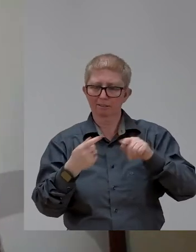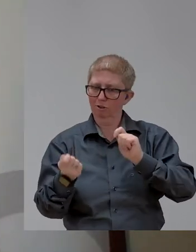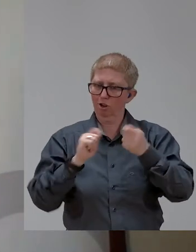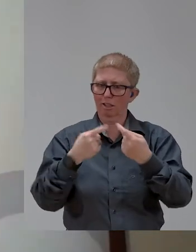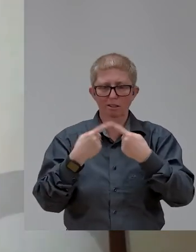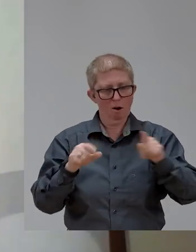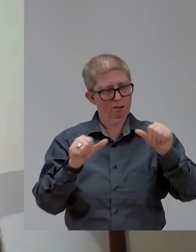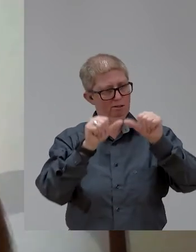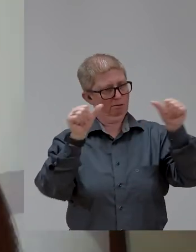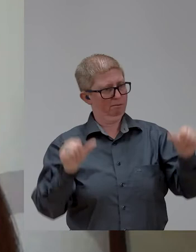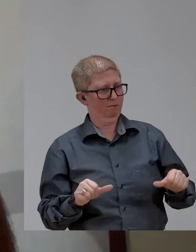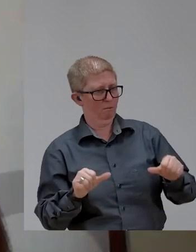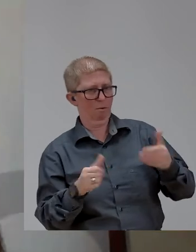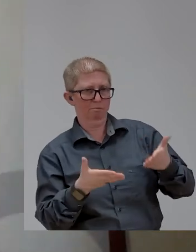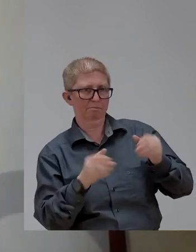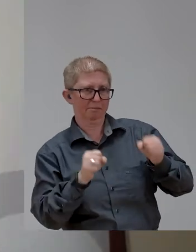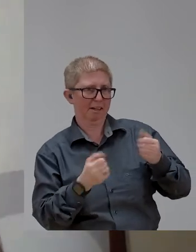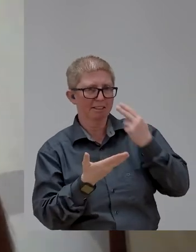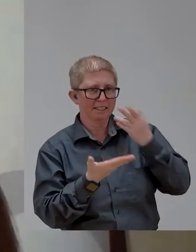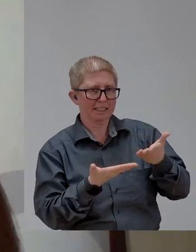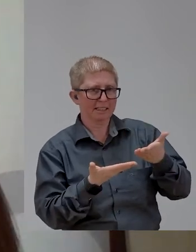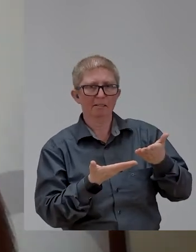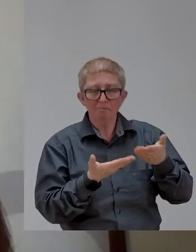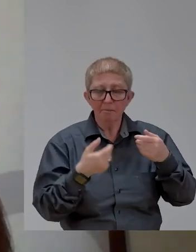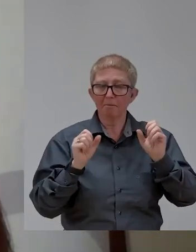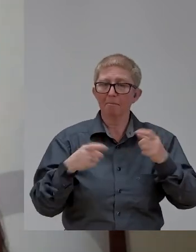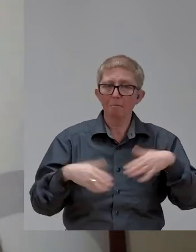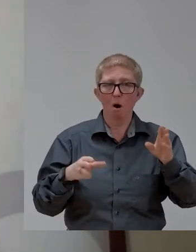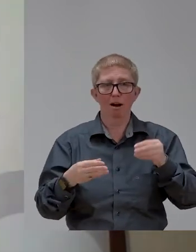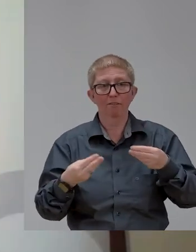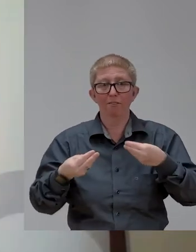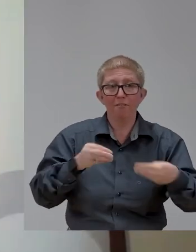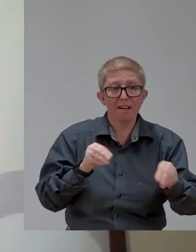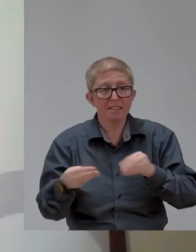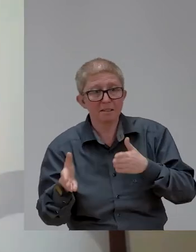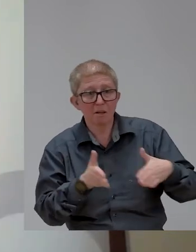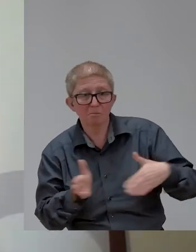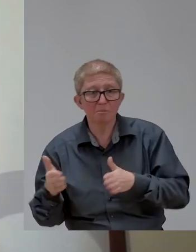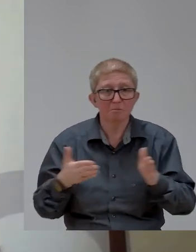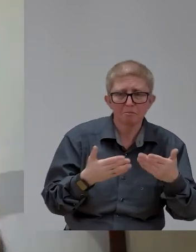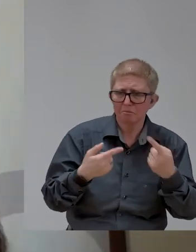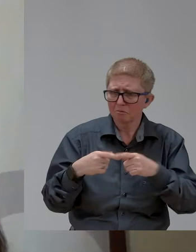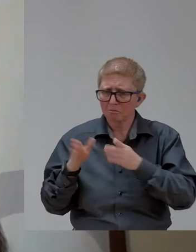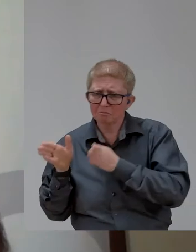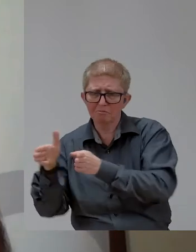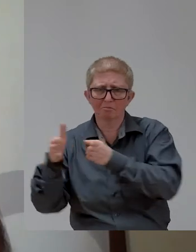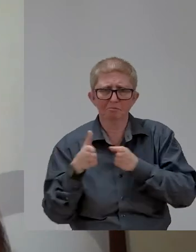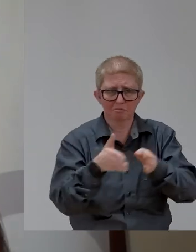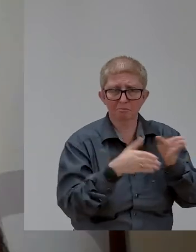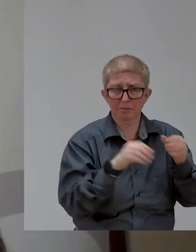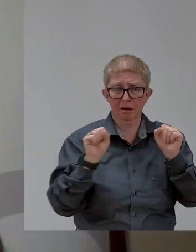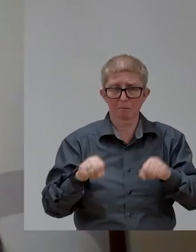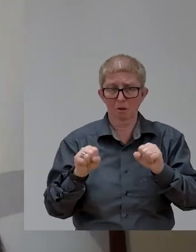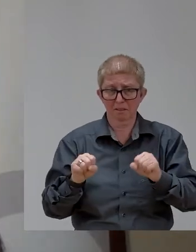flexible, to be active, to adapt to new and alternative ways of working. All the above under, obviously,